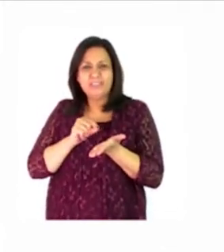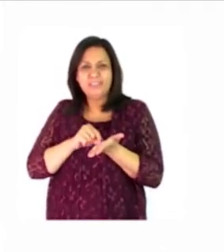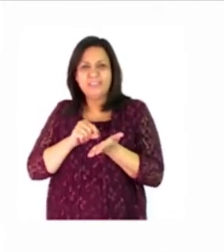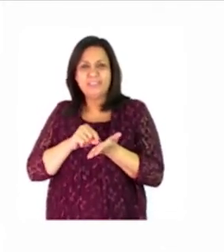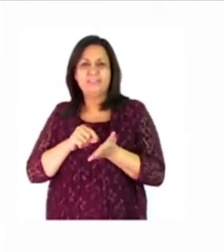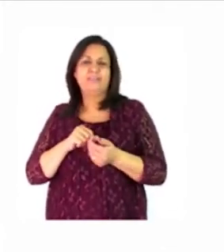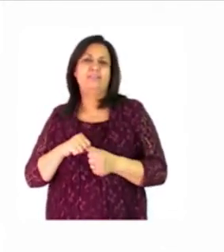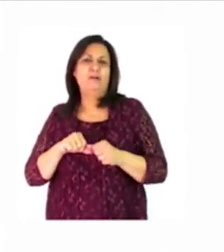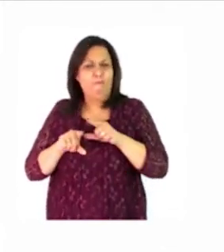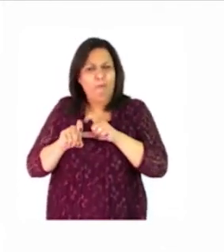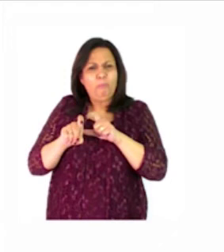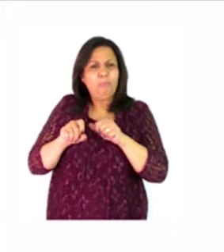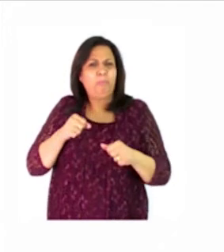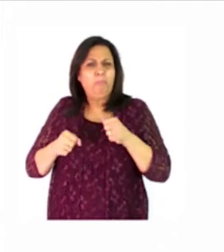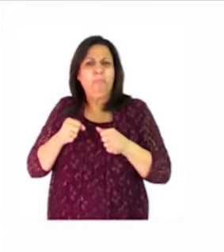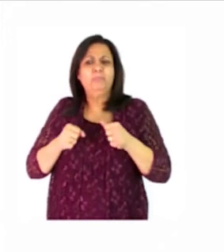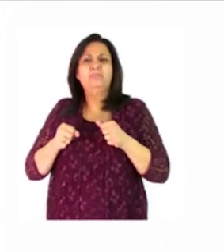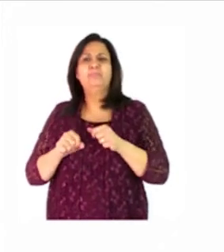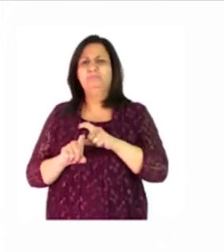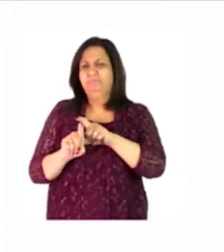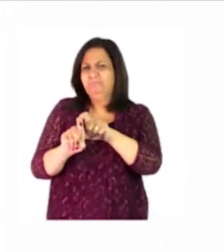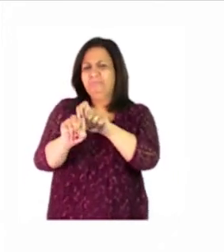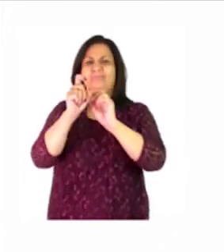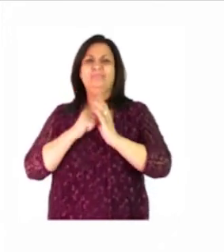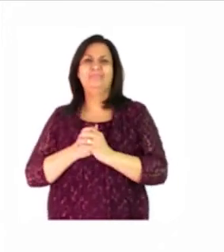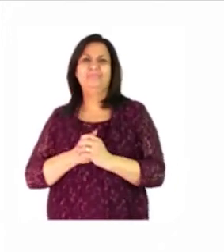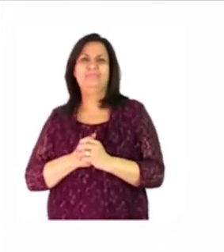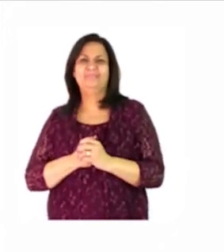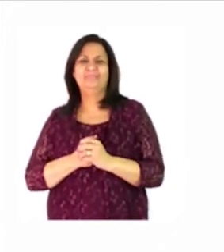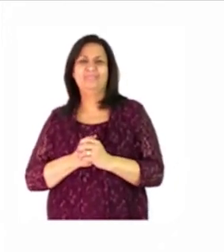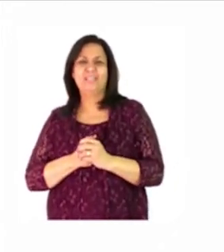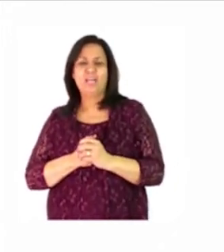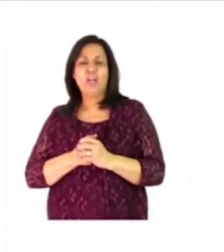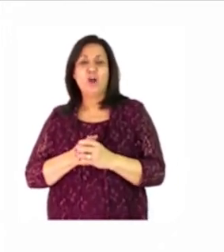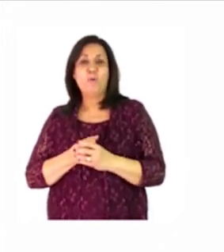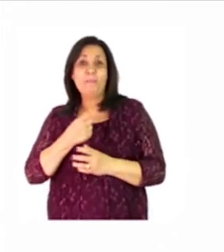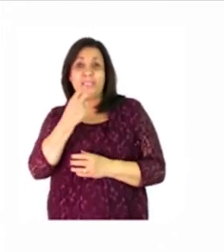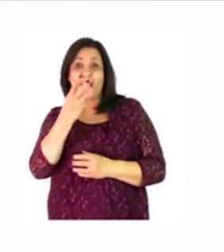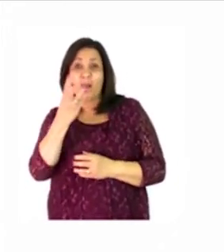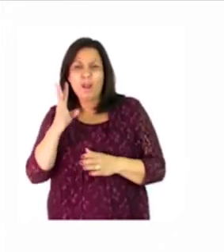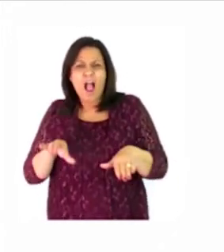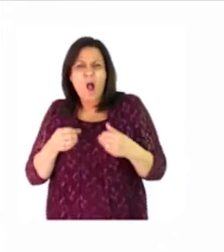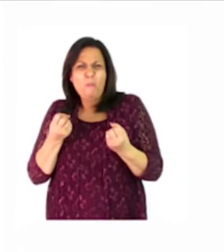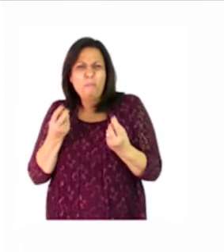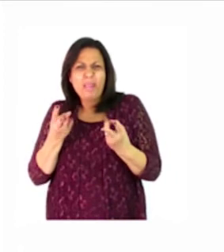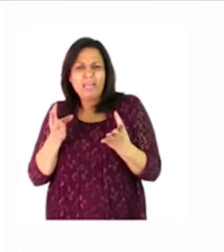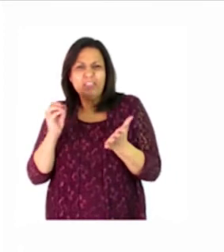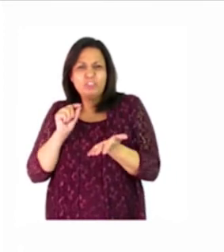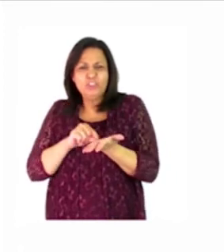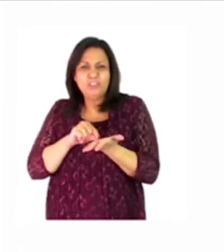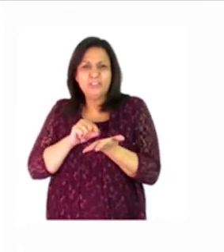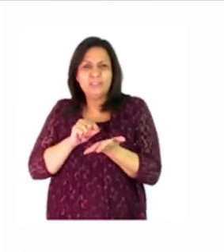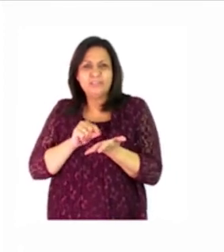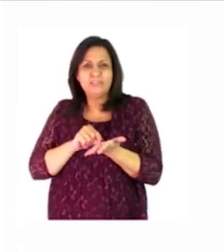the chicks around. Now, what you need to do, you need to count how many chicks are ever playing